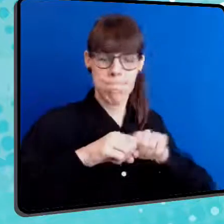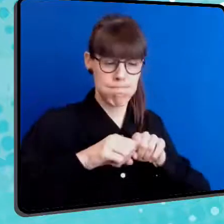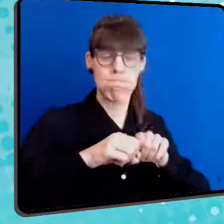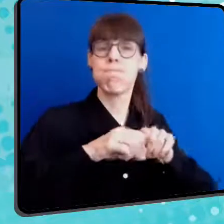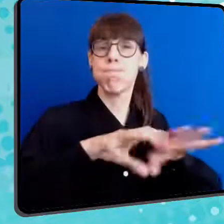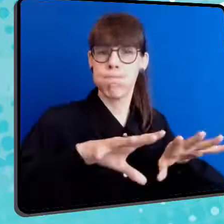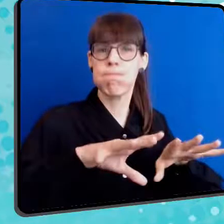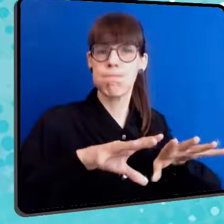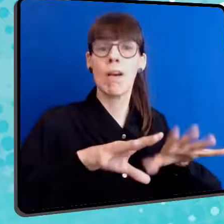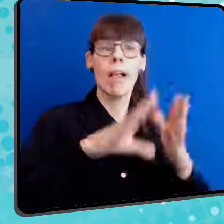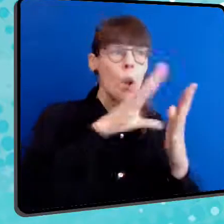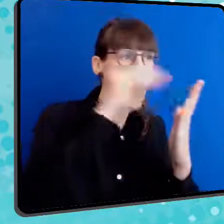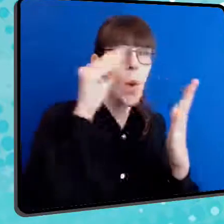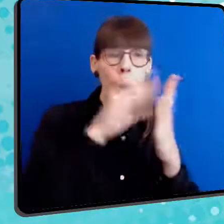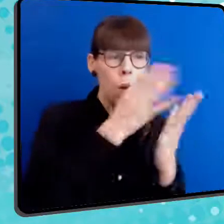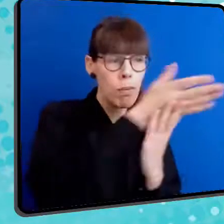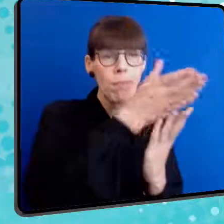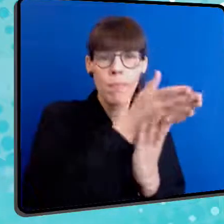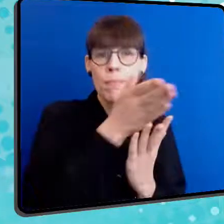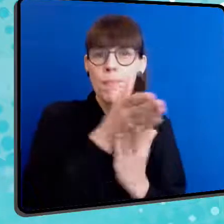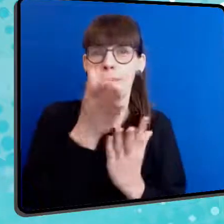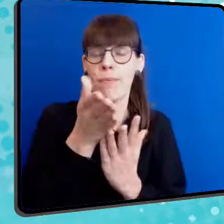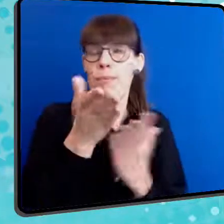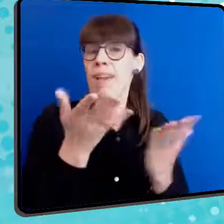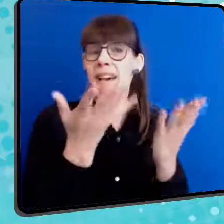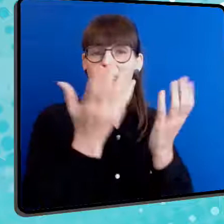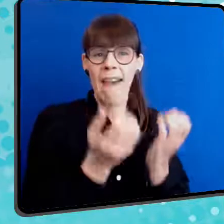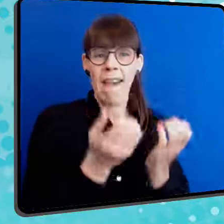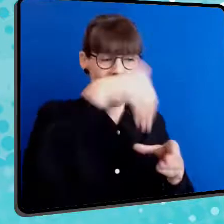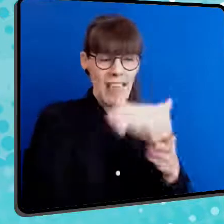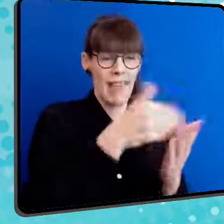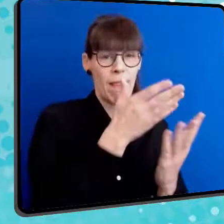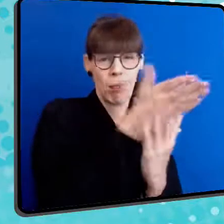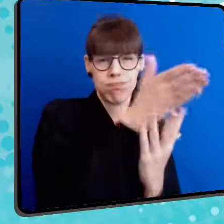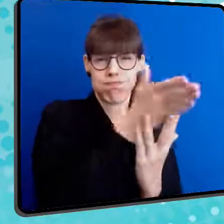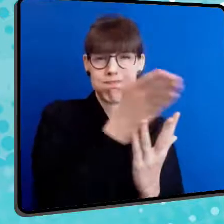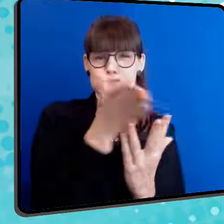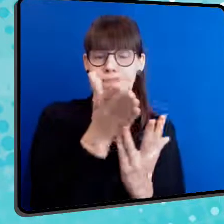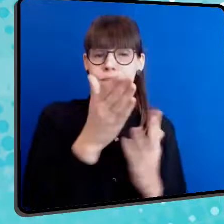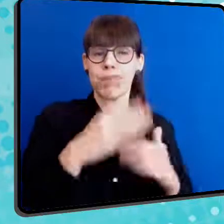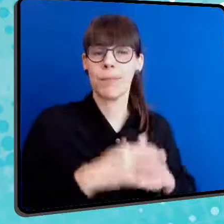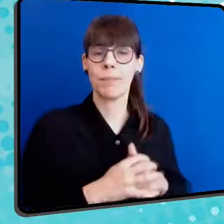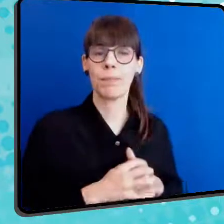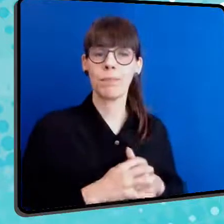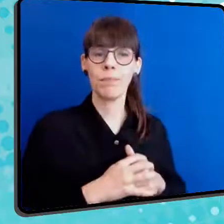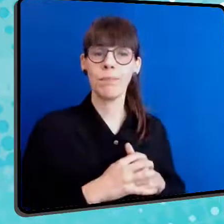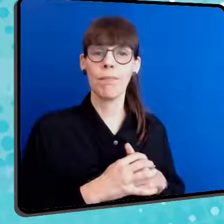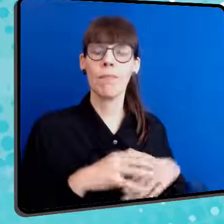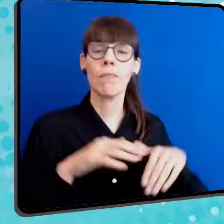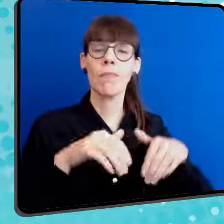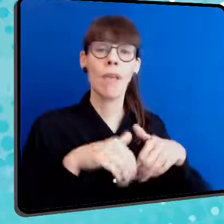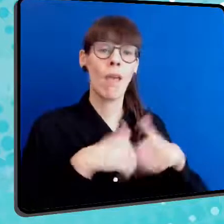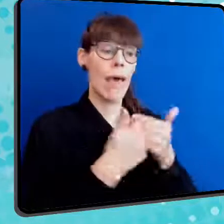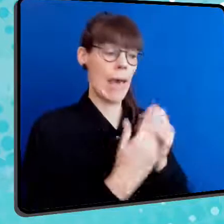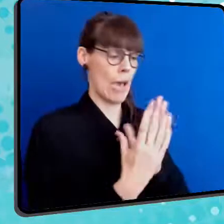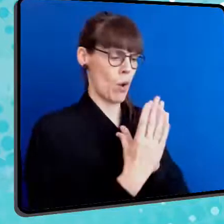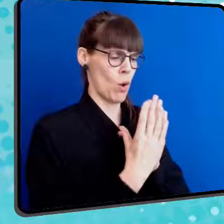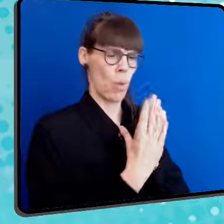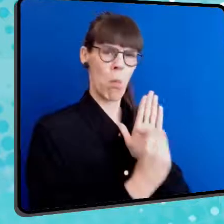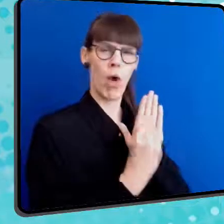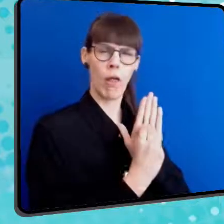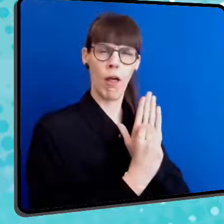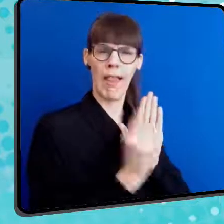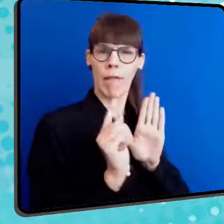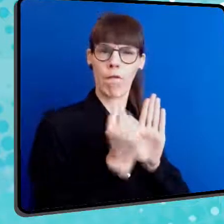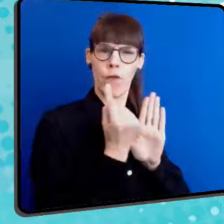exploration for me, because again, it's so multifaceted between how do you deploy a batch model compared to a real-time model that's sat